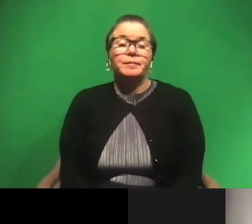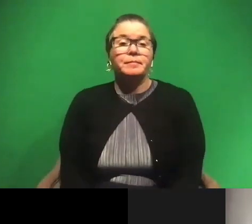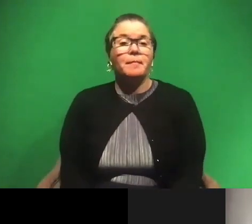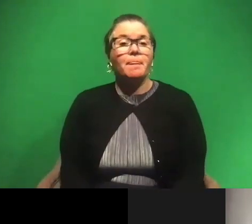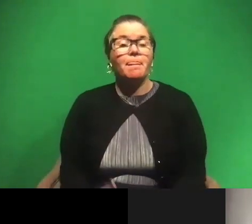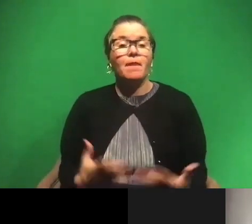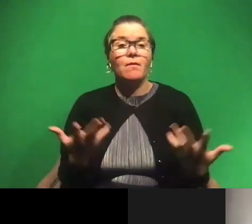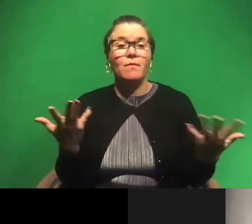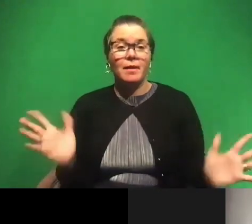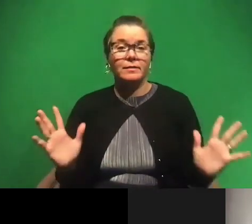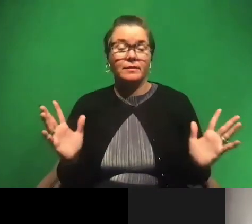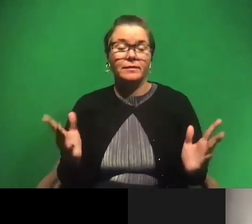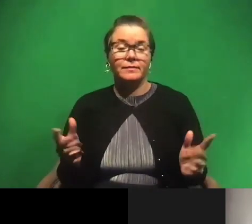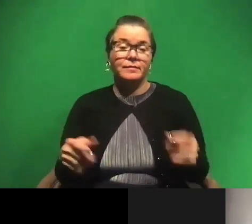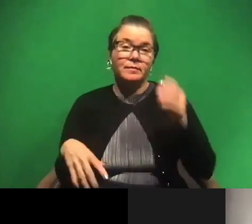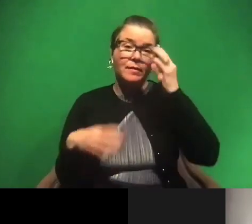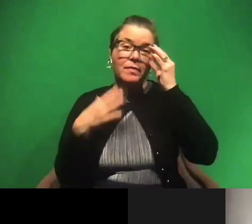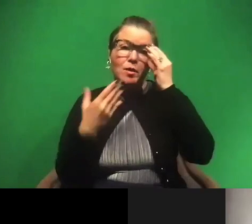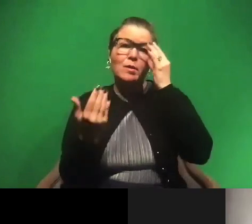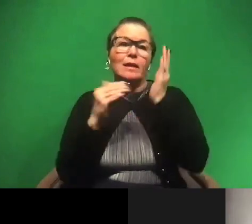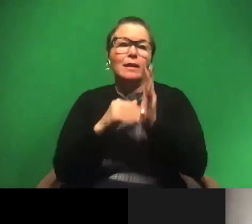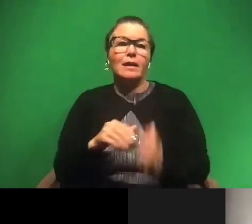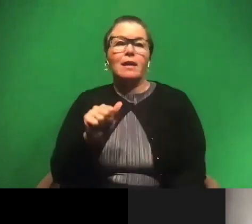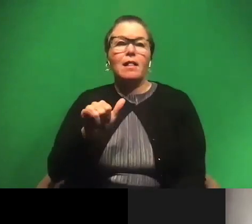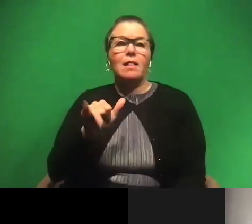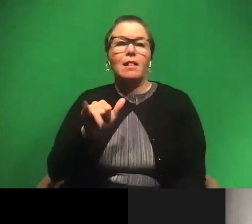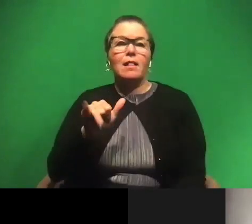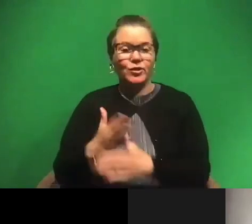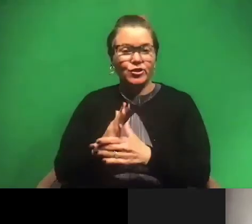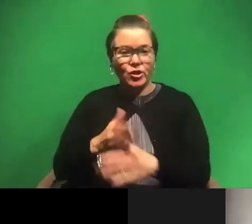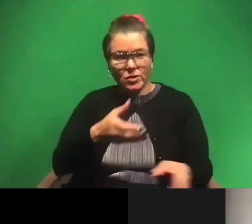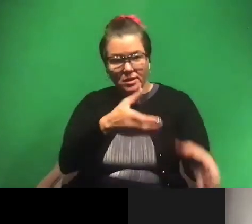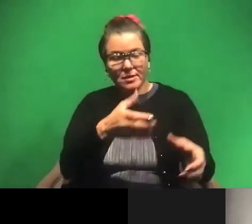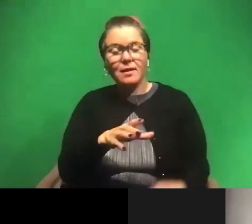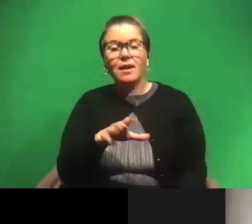all we've got from me. Thank you again, Alyssa, for sharing your knowledge. Thank you so Erin